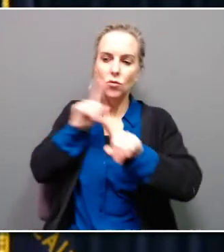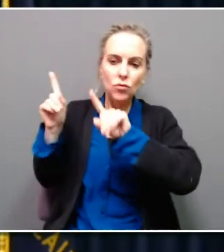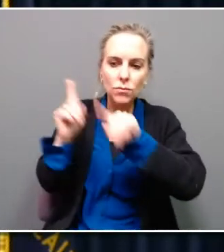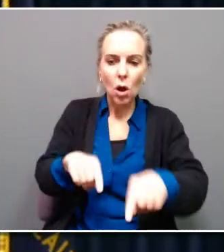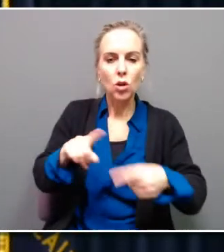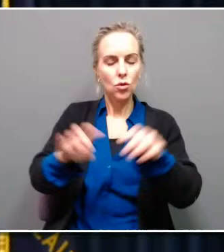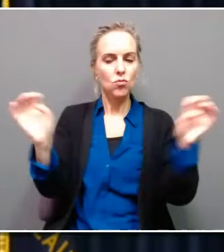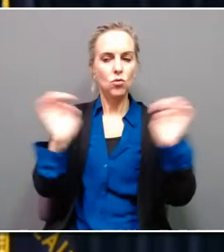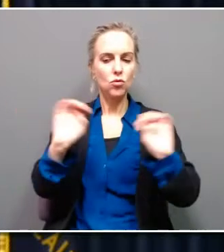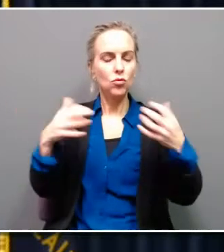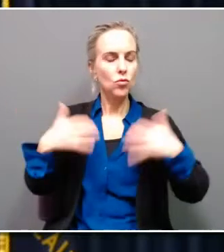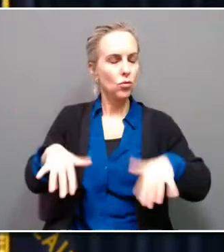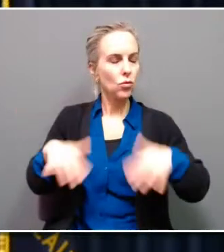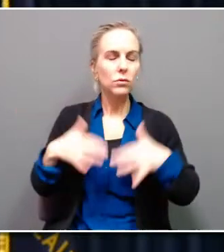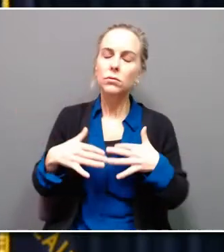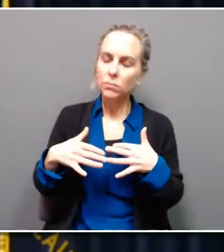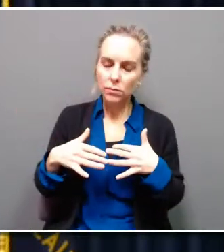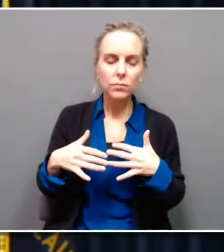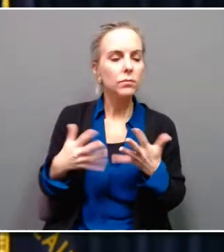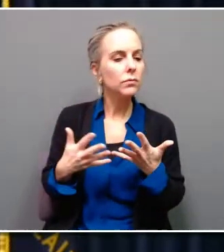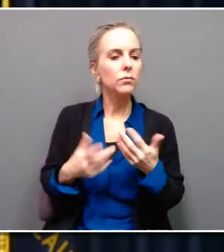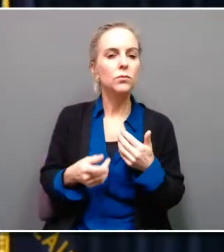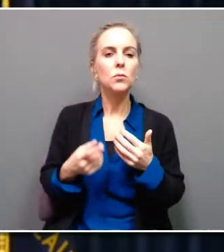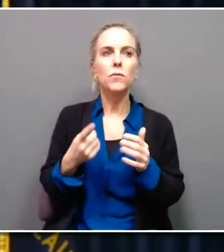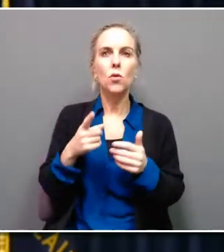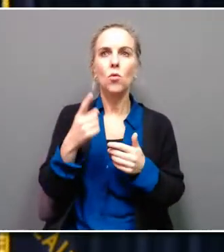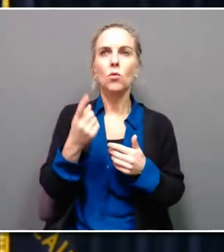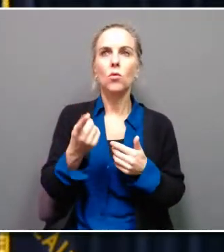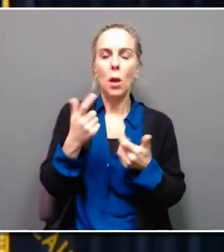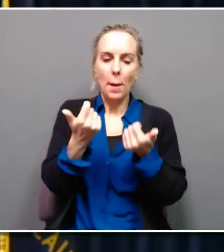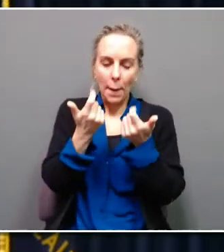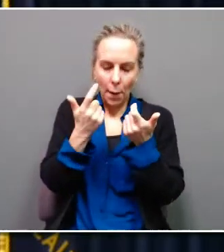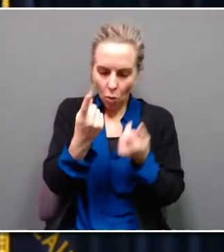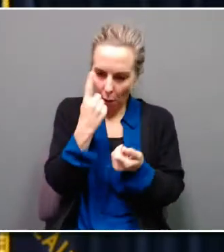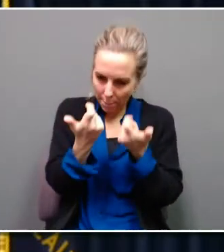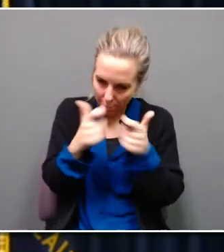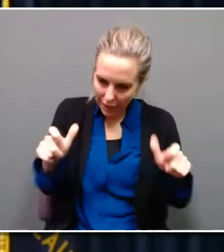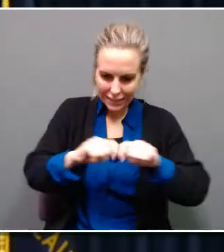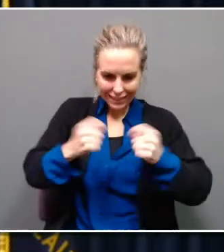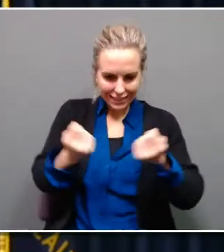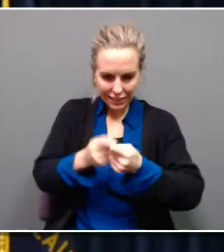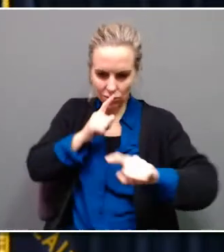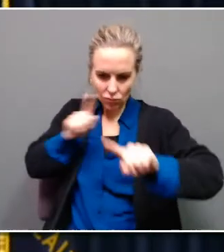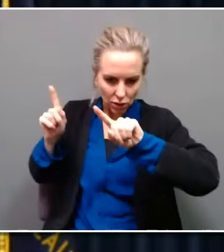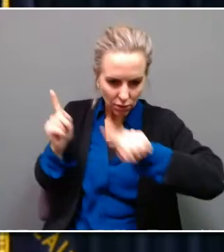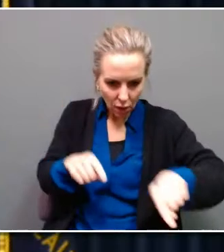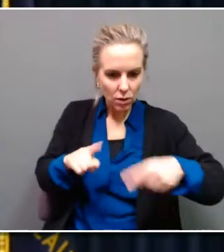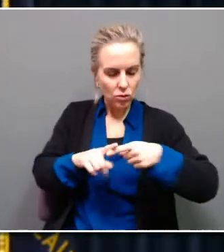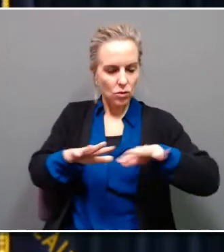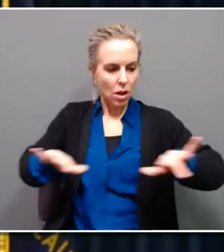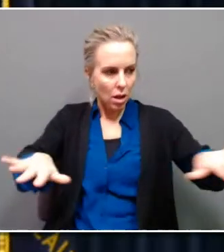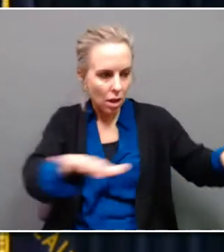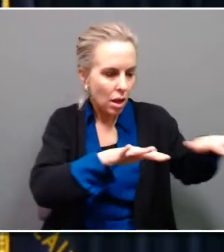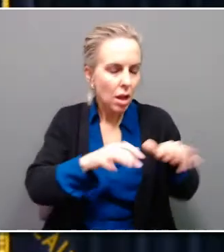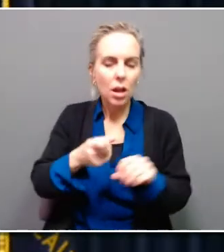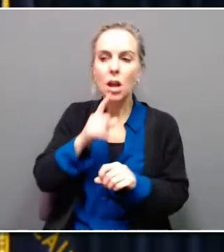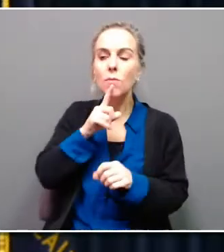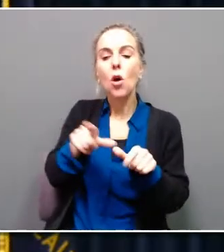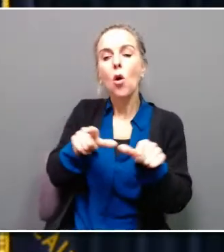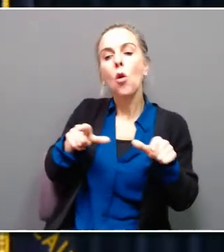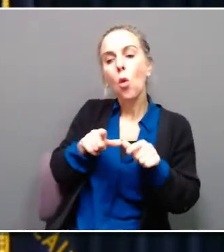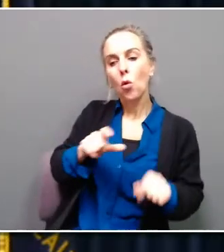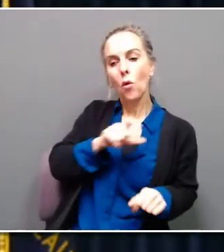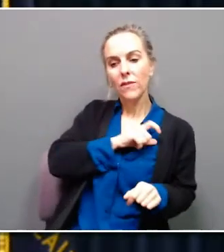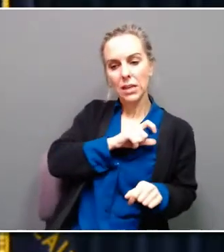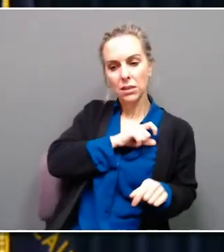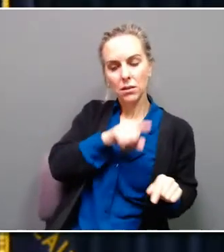was a one big team response. But the local officials in the area, mayor, county